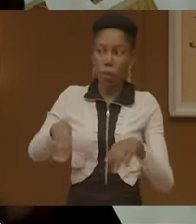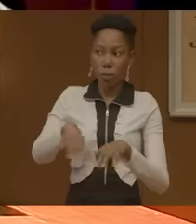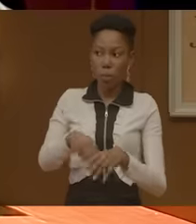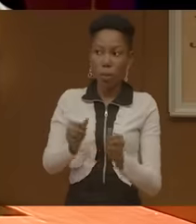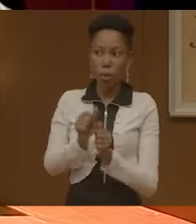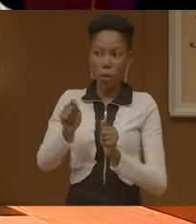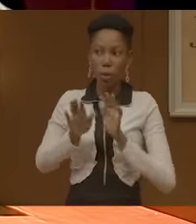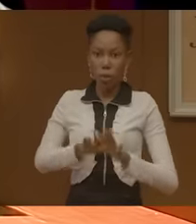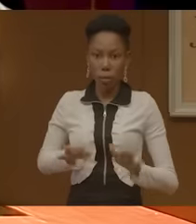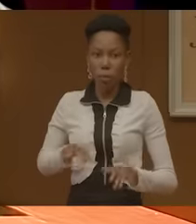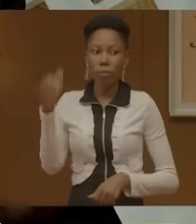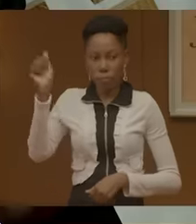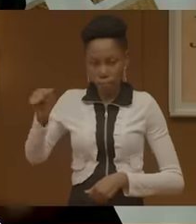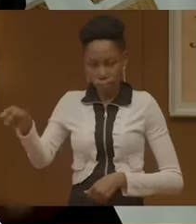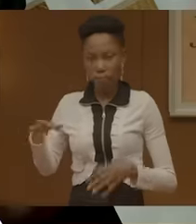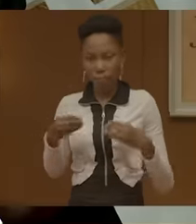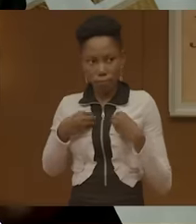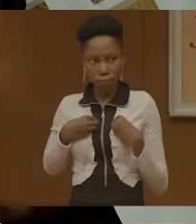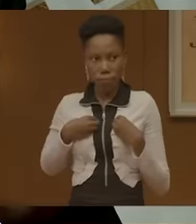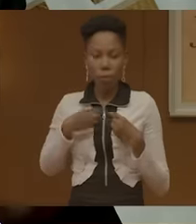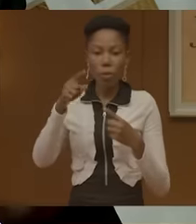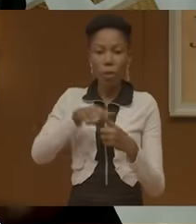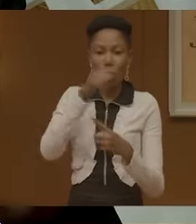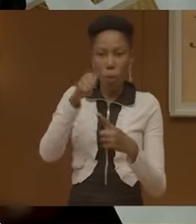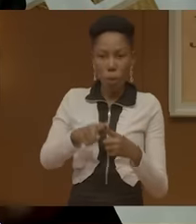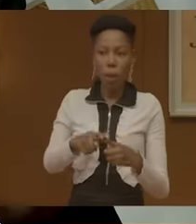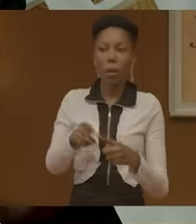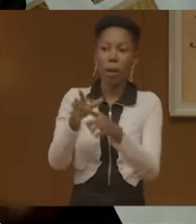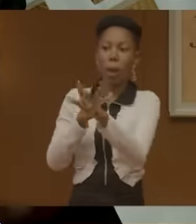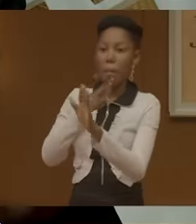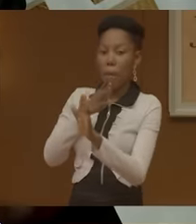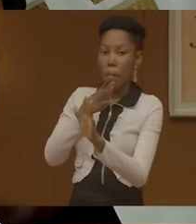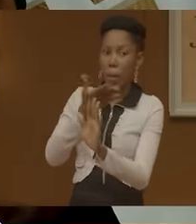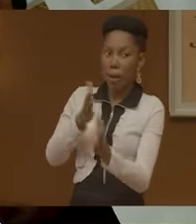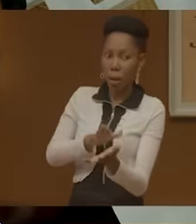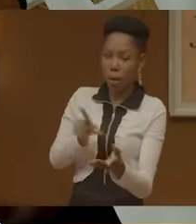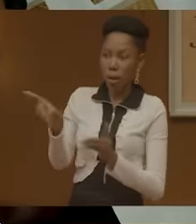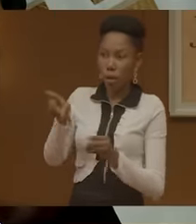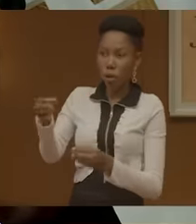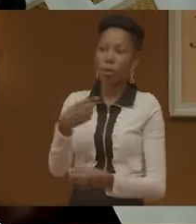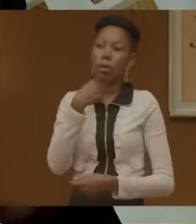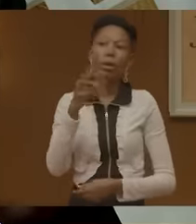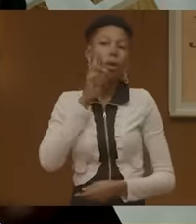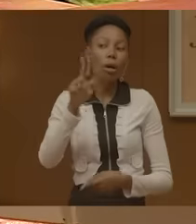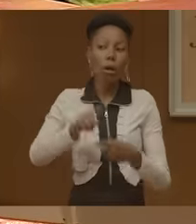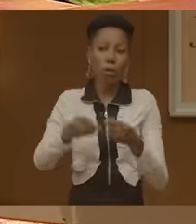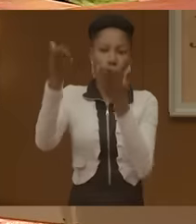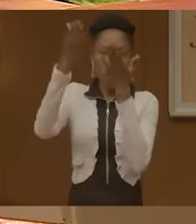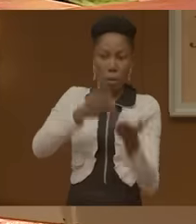child? I agree. When the mother died, did you ask her to bring the child to Lagos?